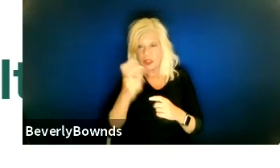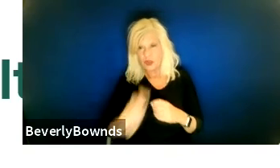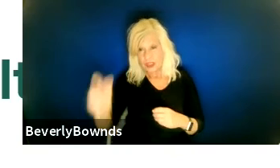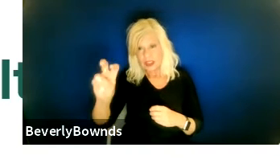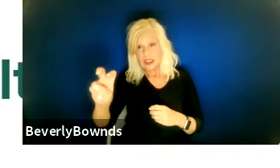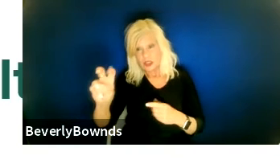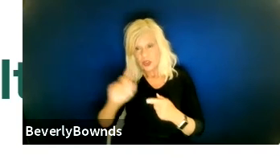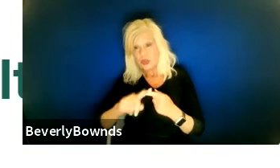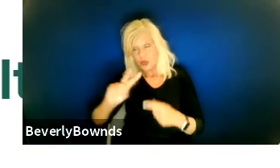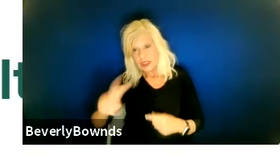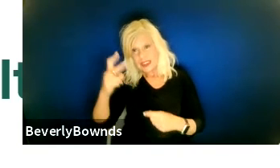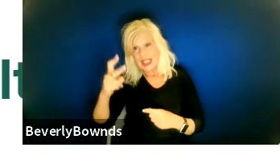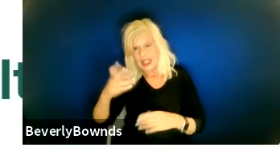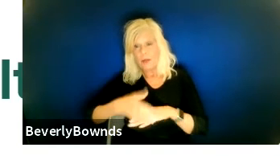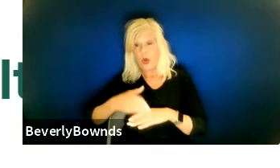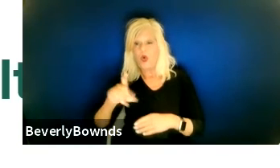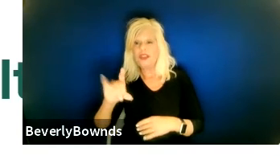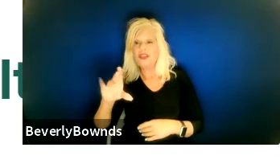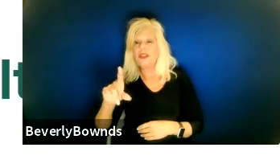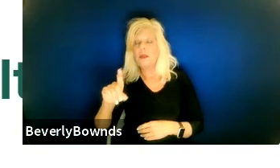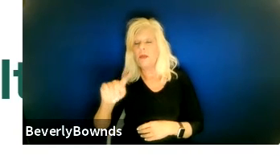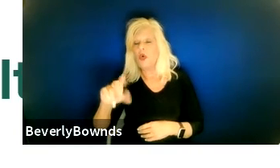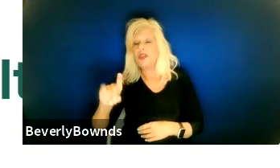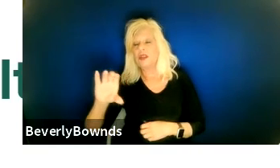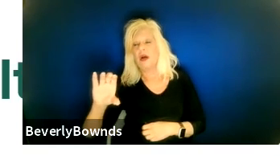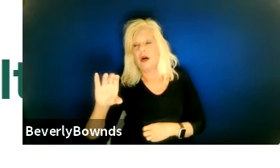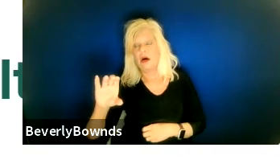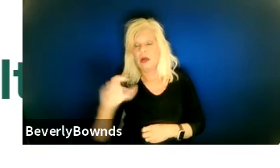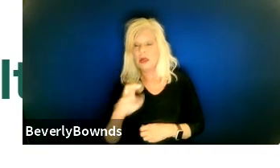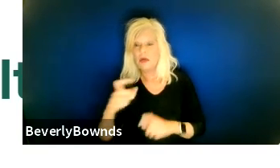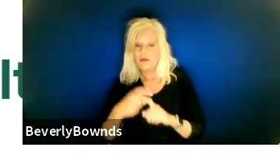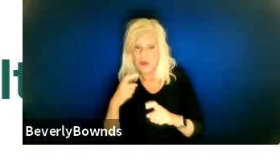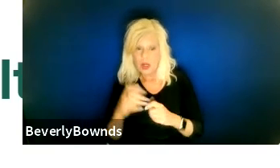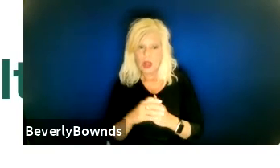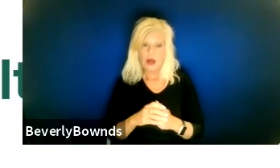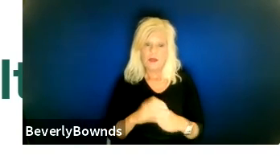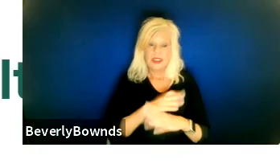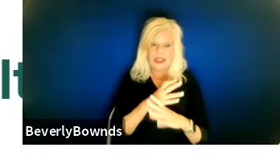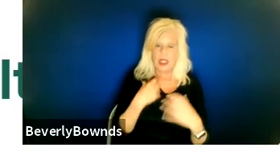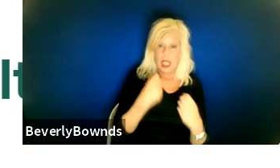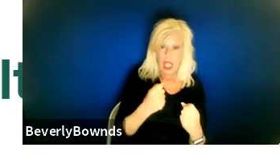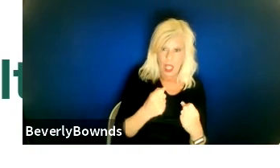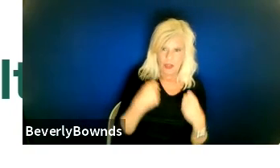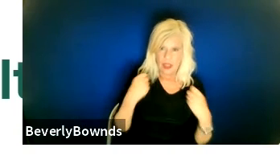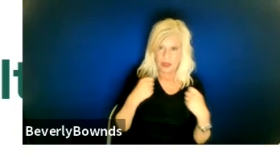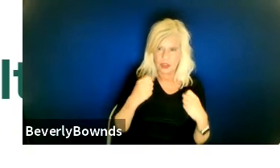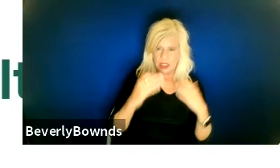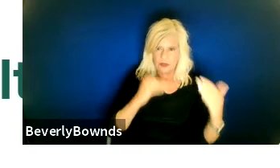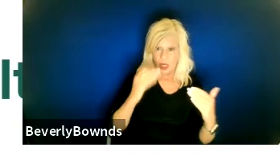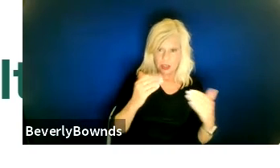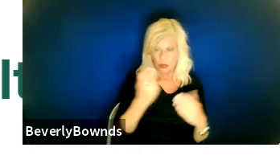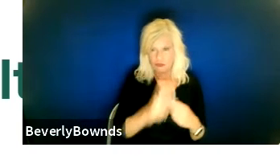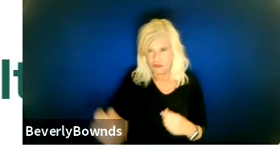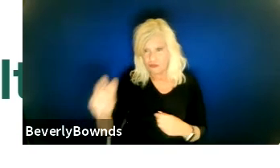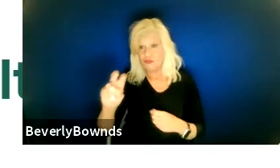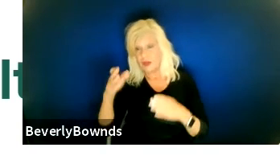into a second postdoc where I transitioned from doing telehealth and exercise for adults towards